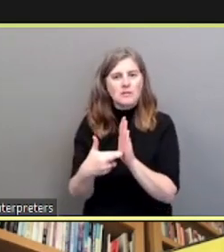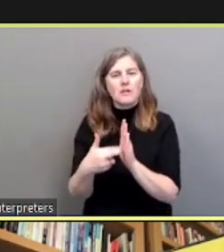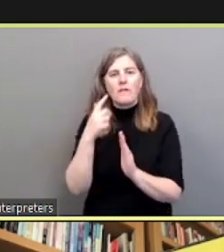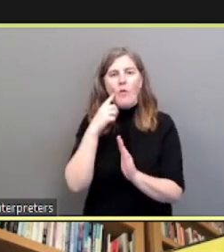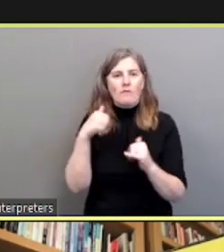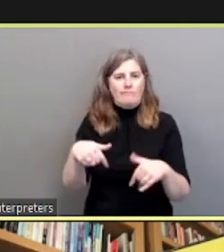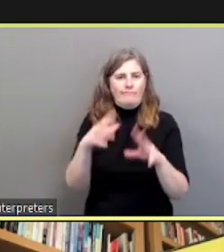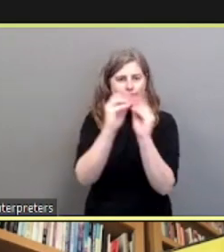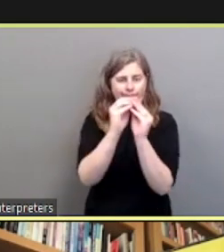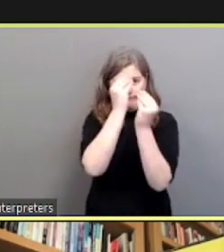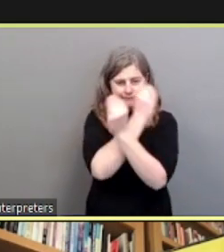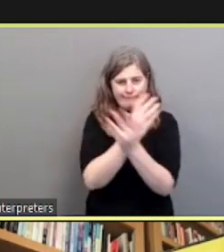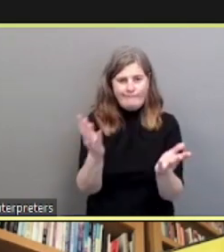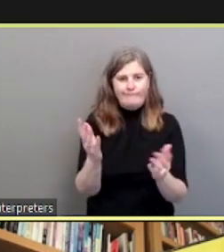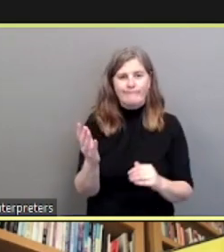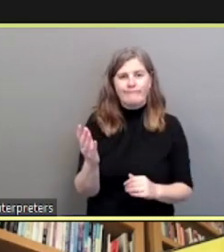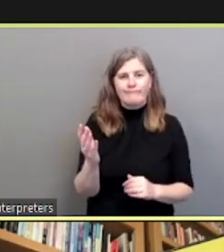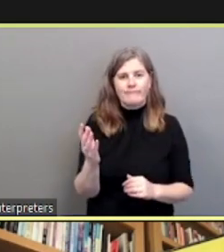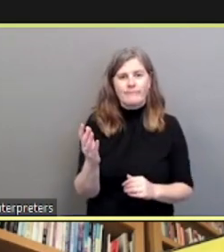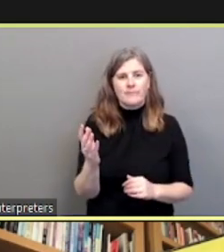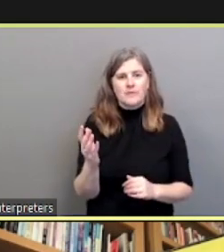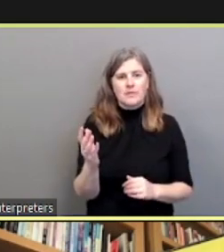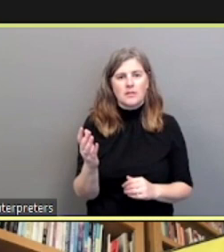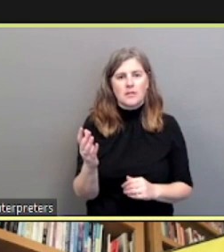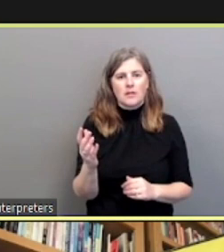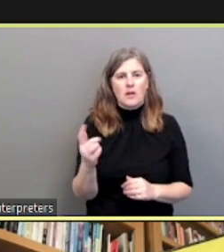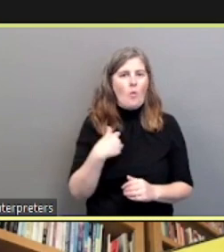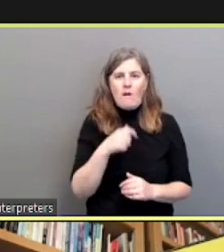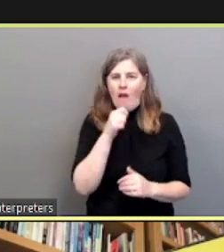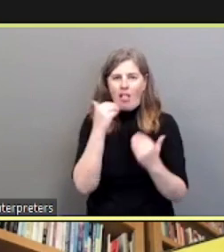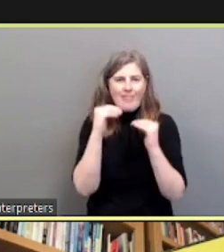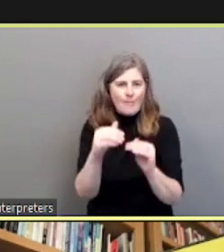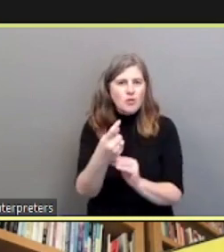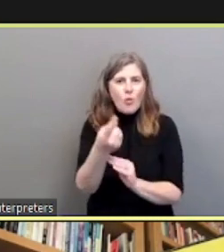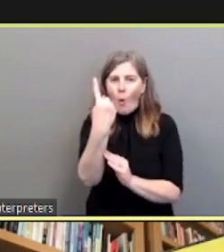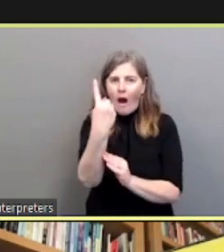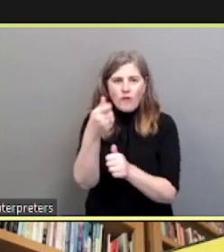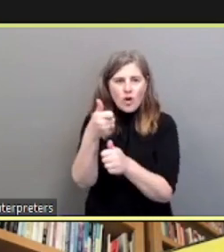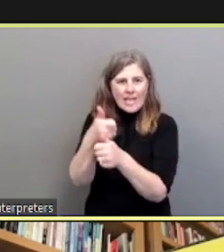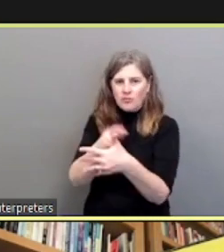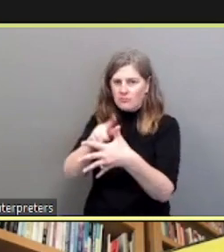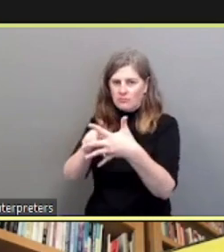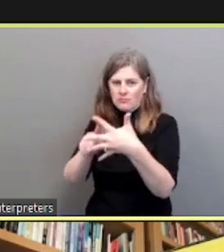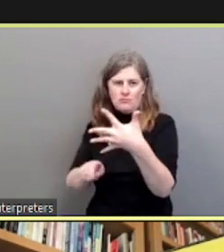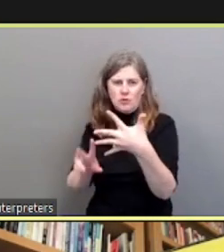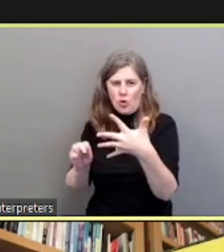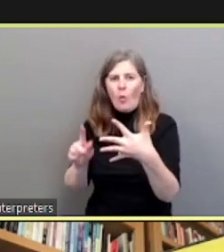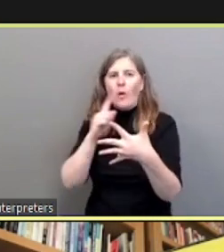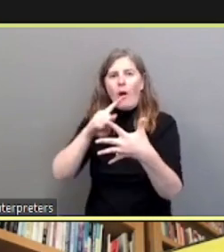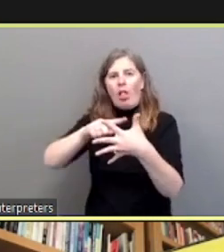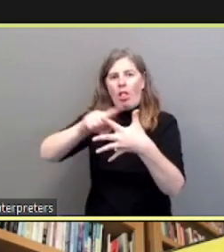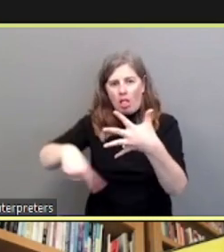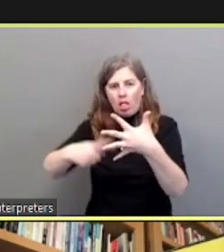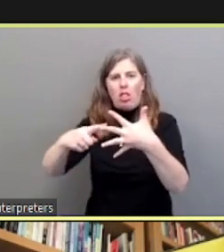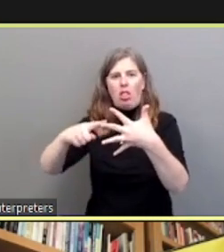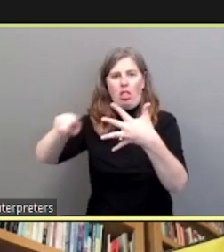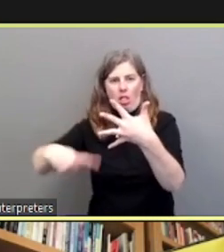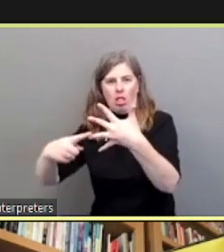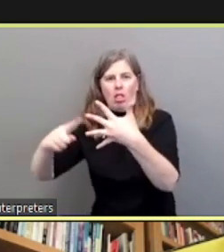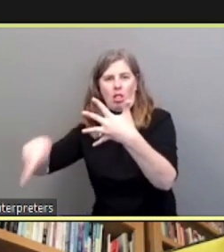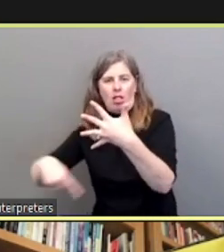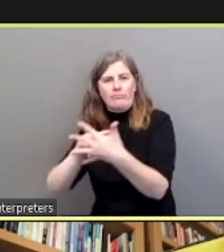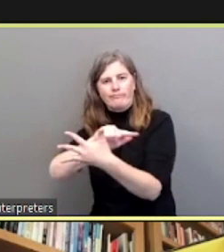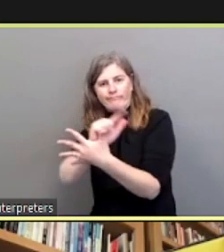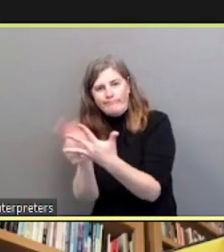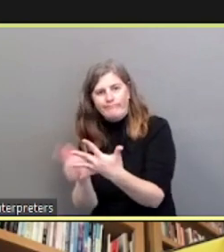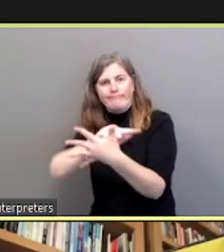conferences. We're not going to limit things to one question per person. So we will cycle through multiple times as needed. And